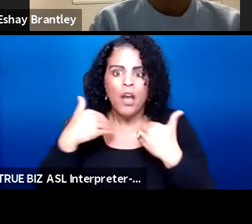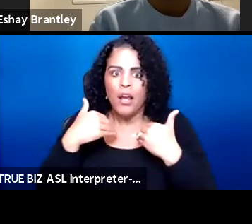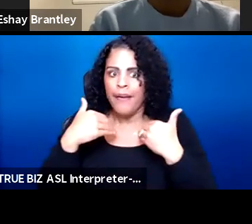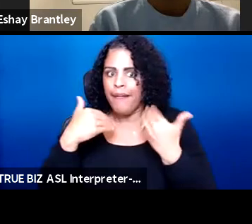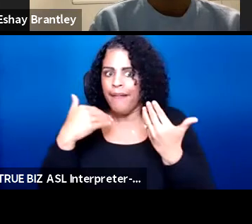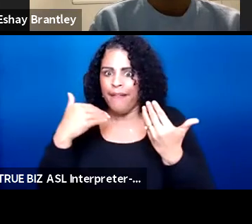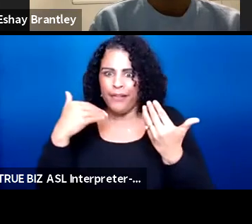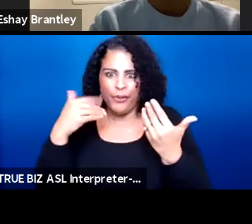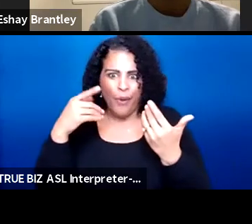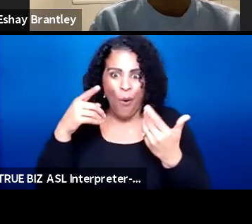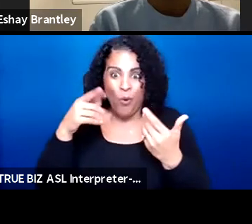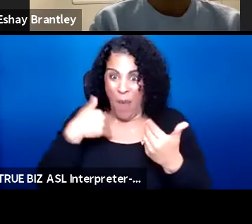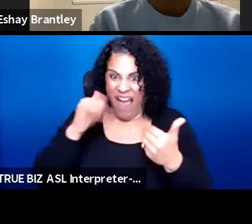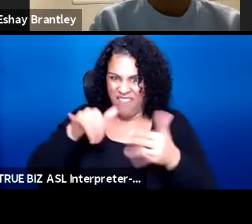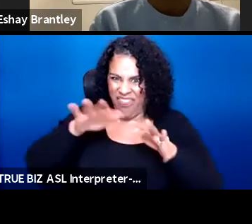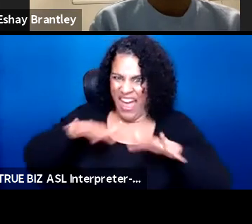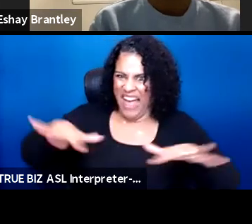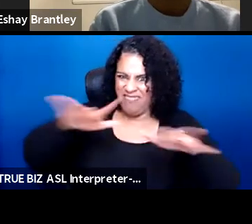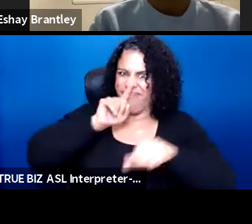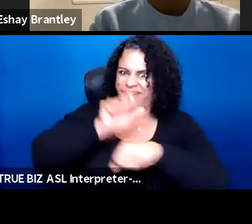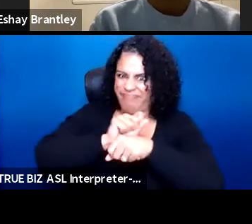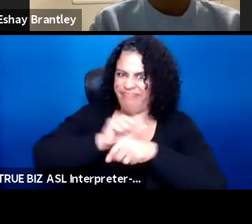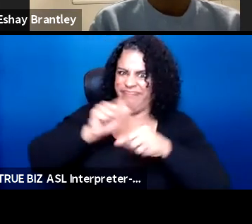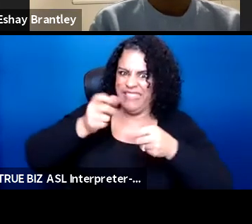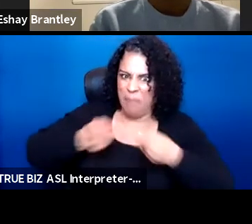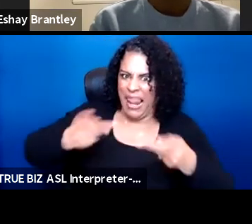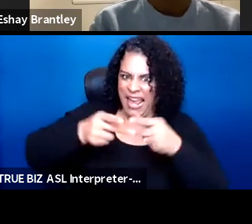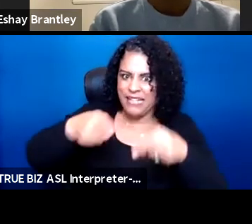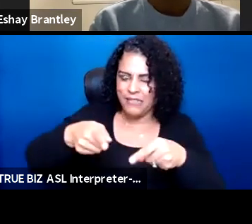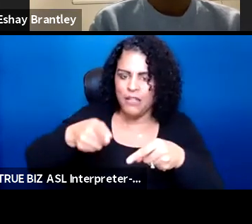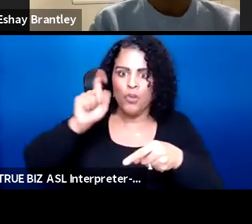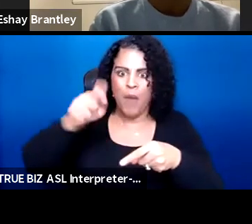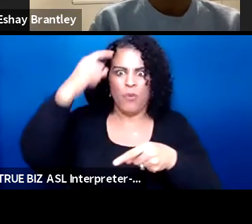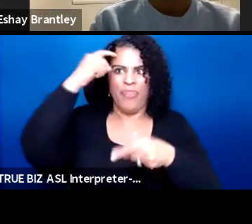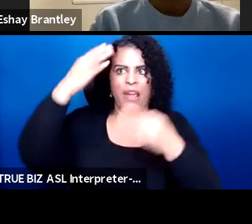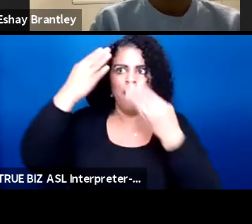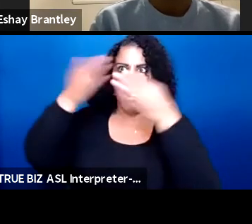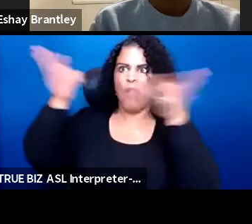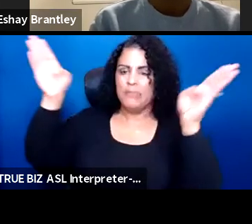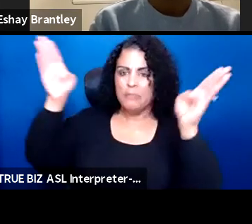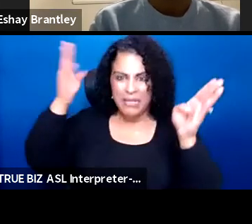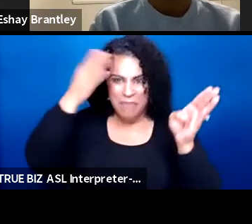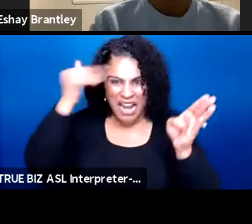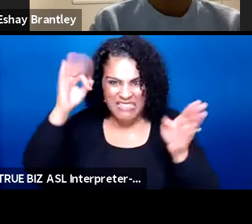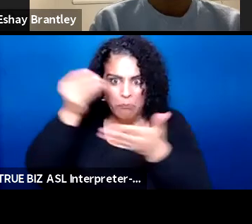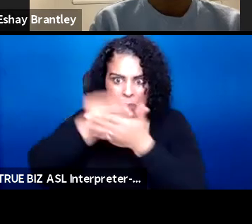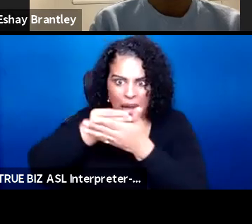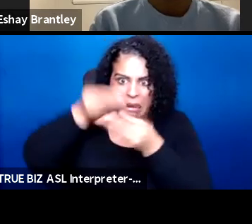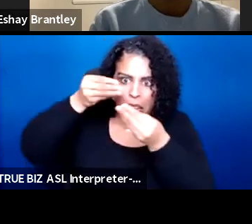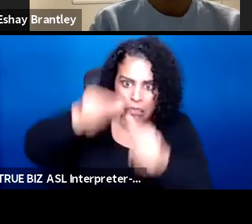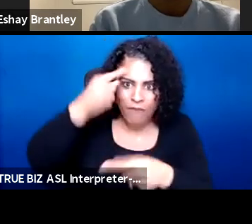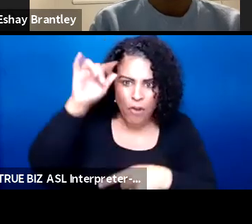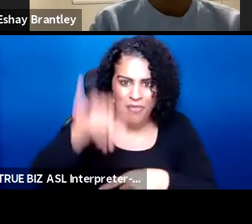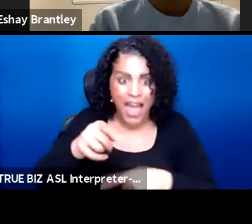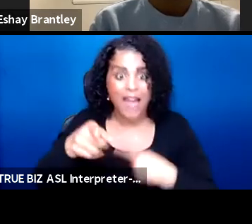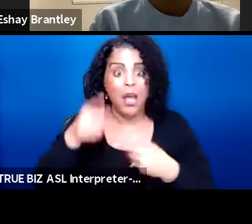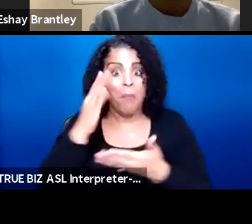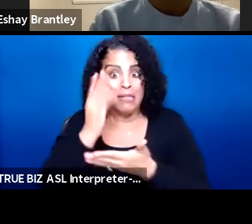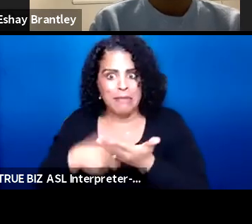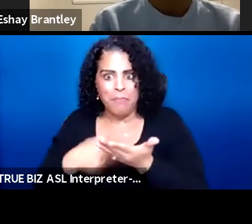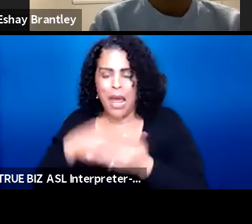all that stuff. And so you have to obviously think out of the box. And that's why certain theater companies, it's just like, well, we don't have a space, but we're going to find a way